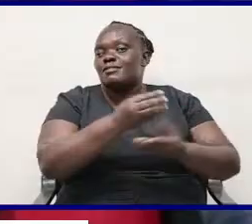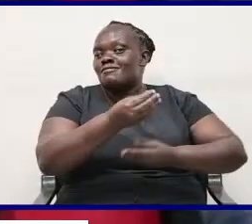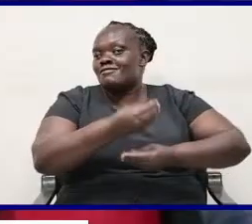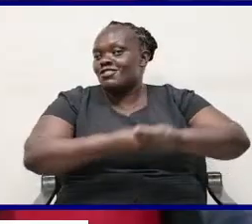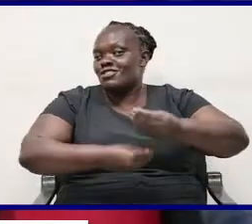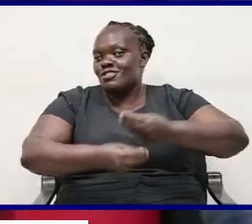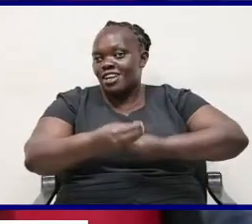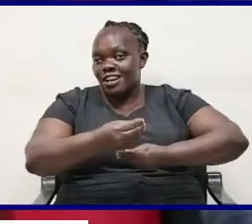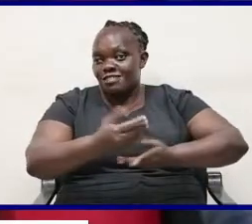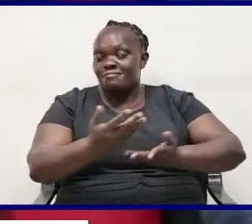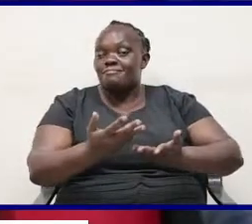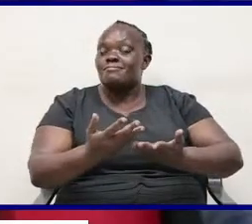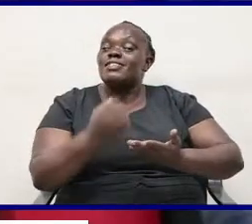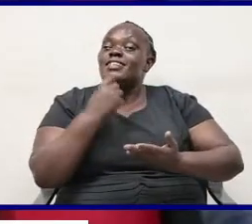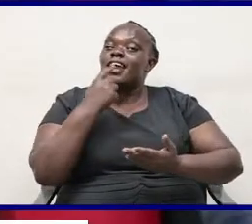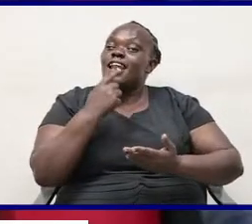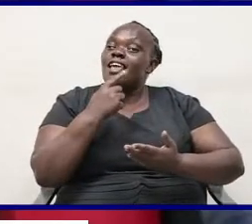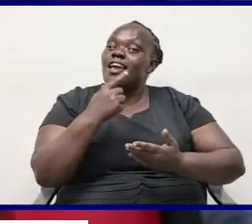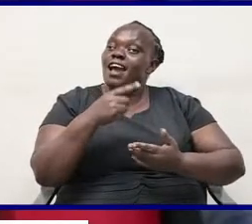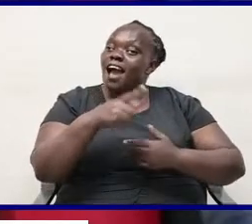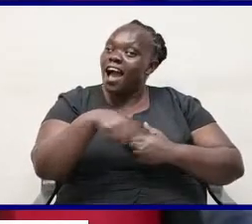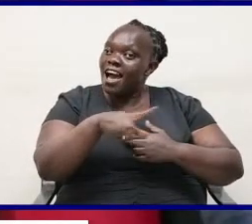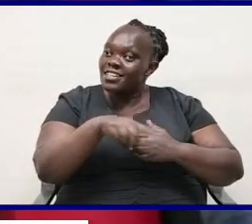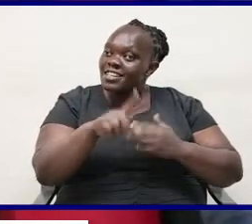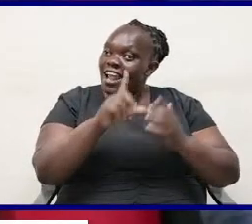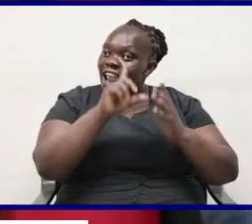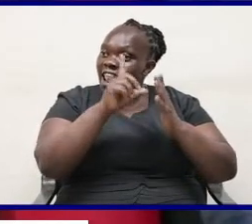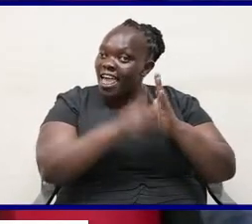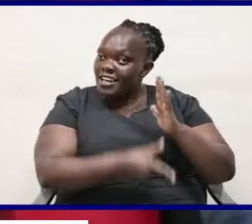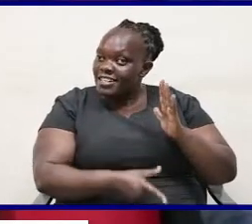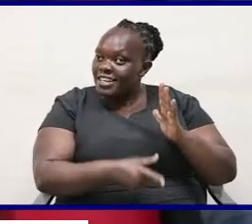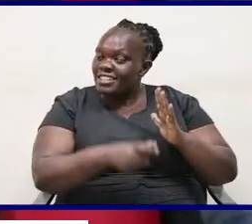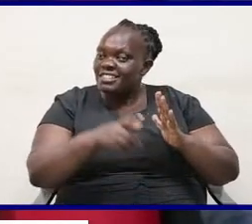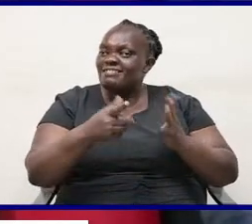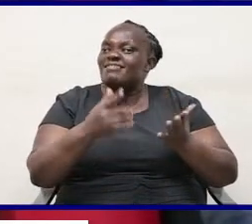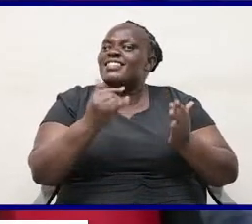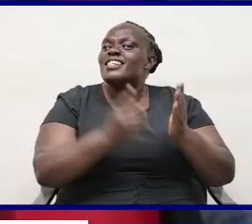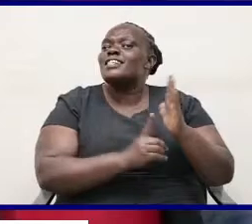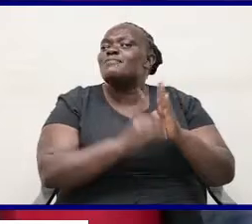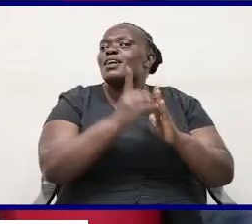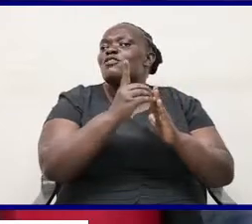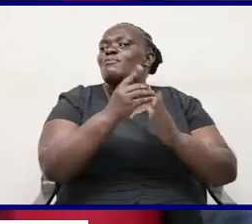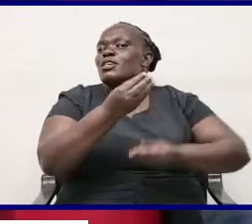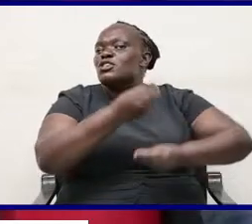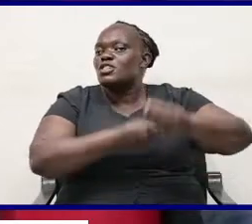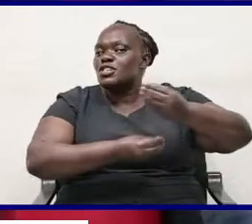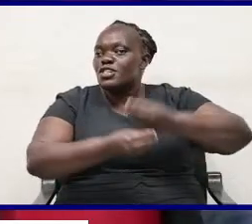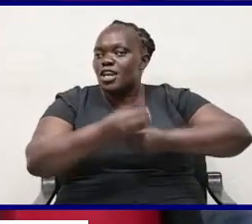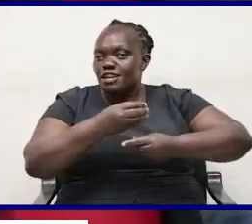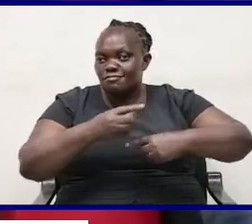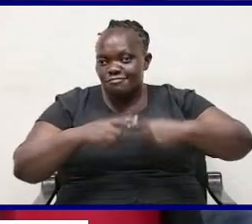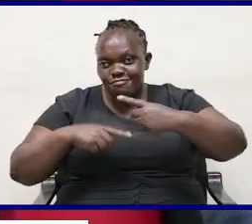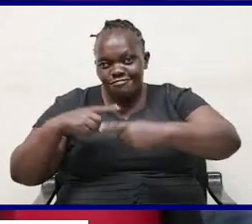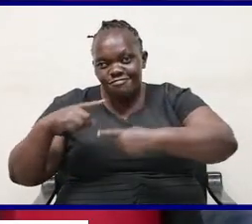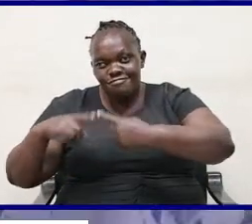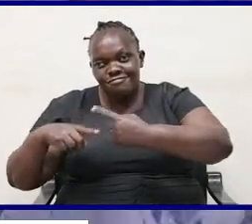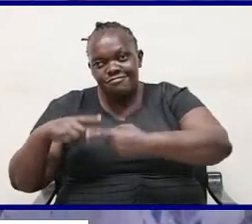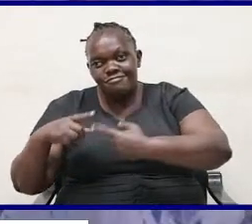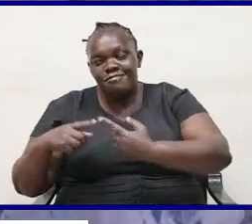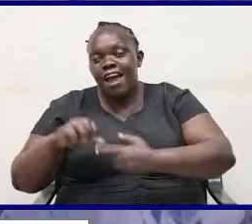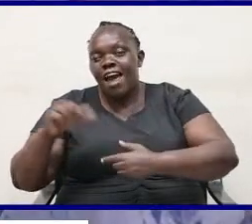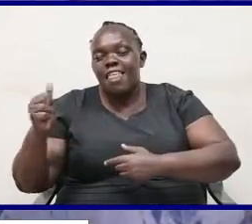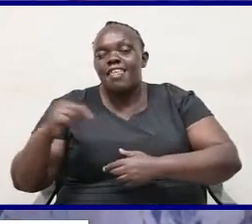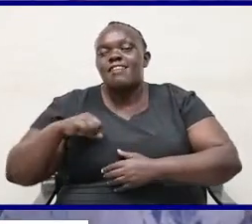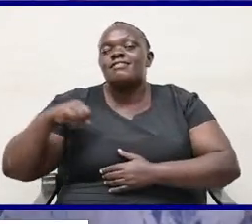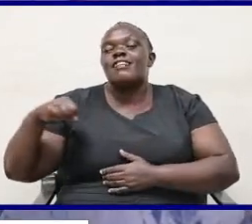Trade, who will be telling us the latest developments in matters trade as we move on to the